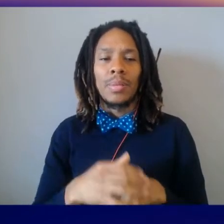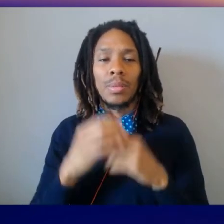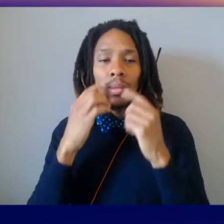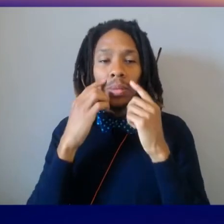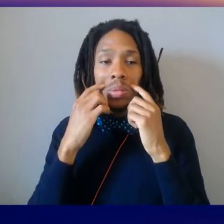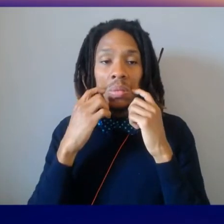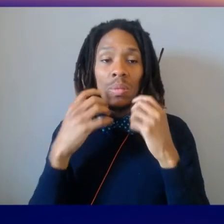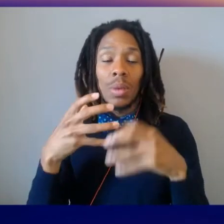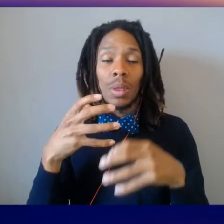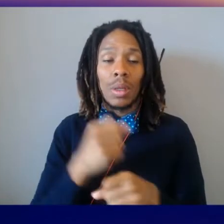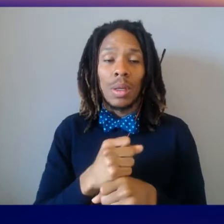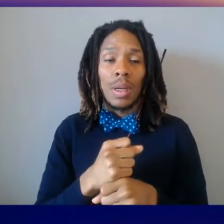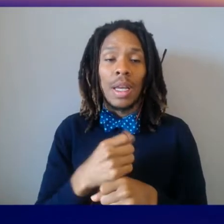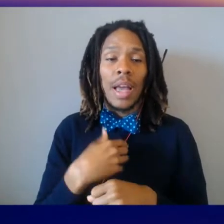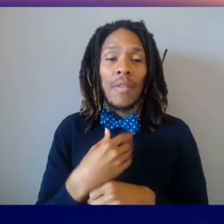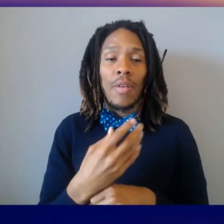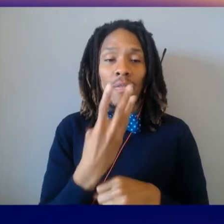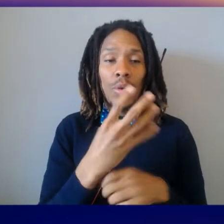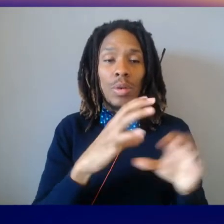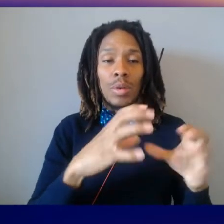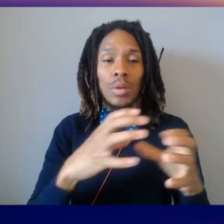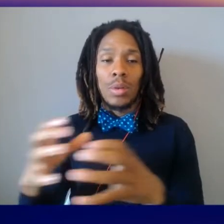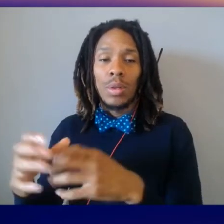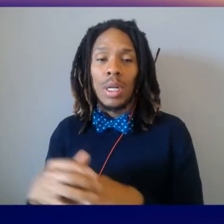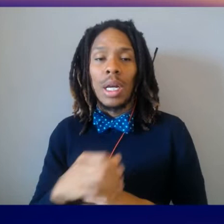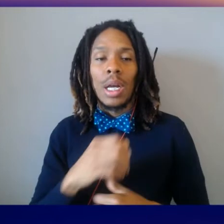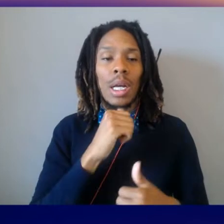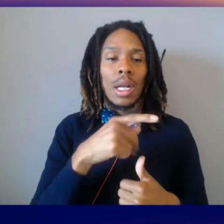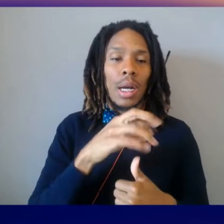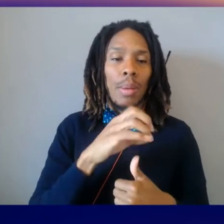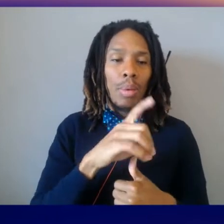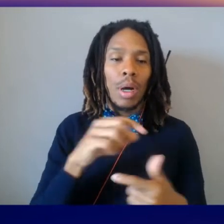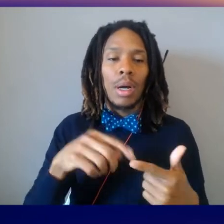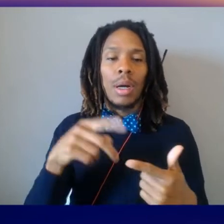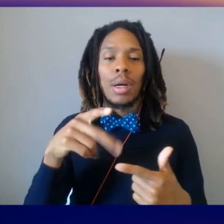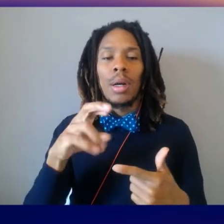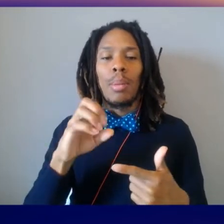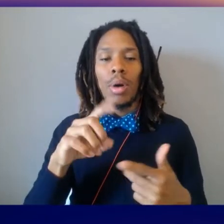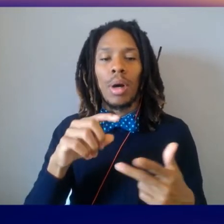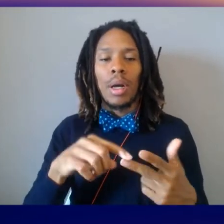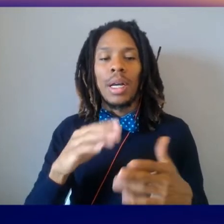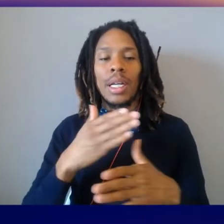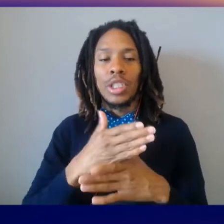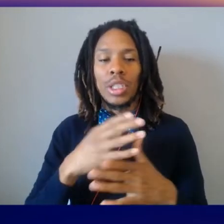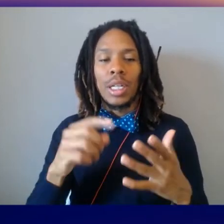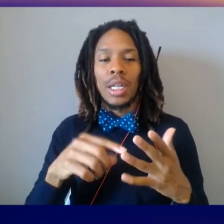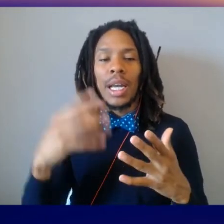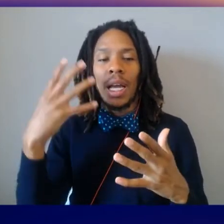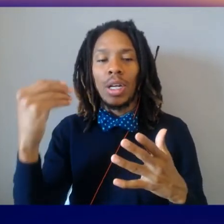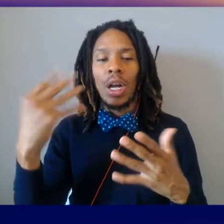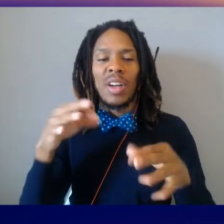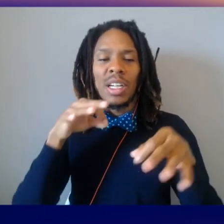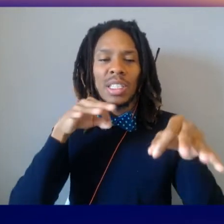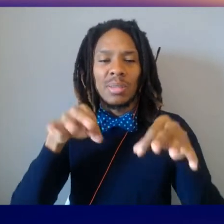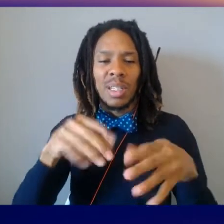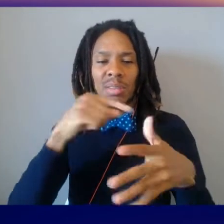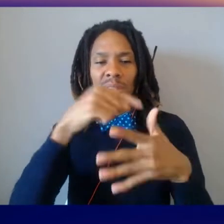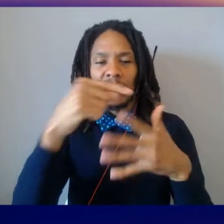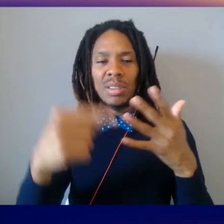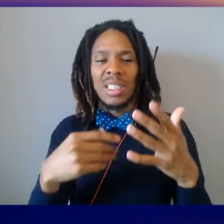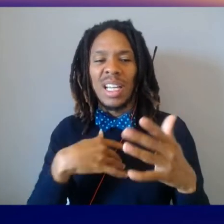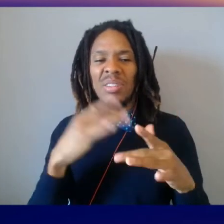we have 4 segments: non-prod, prod, shared services, external segments. I think we already explained what that is, so I'll skip the details